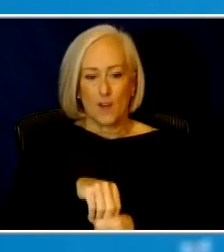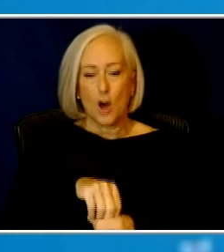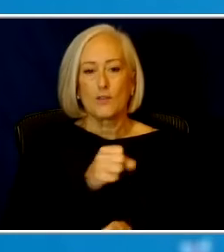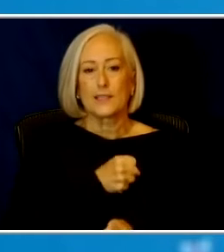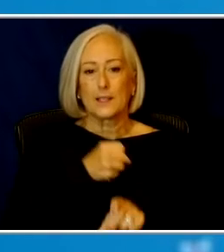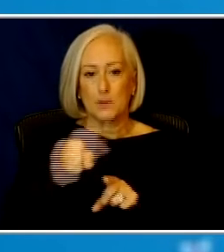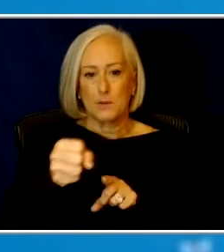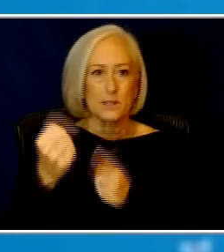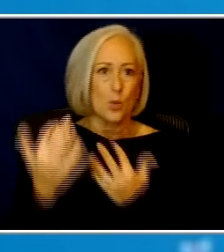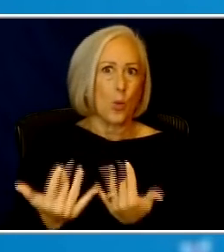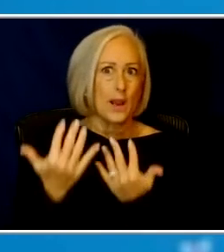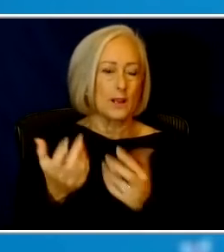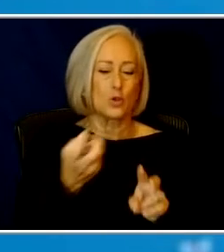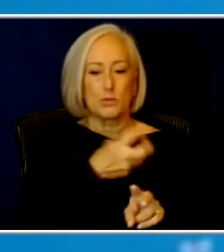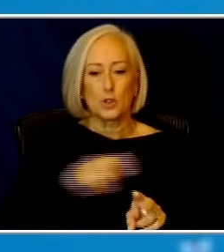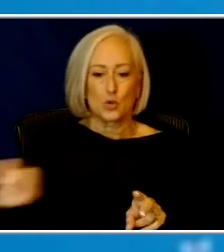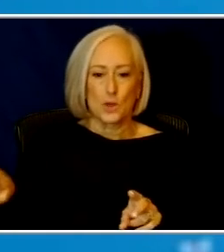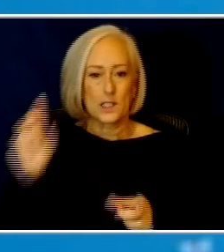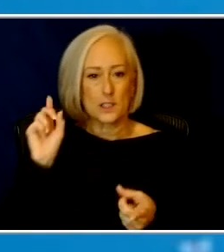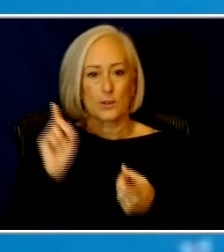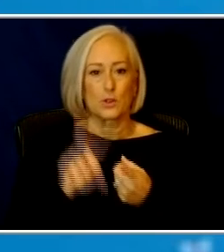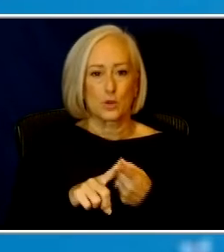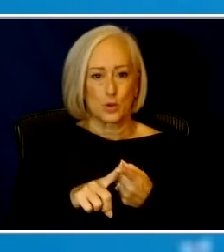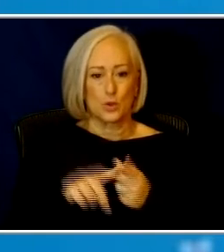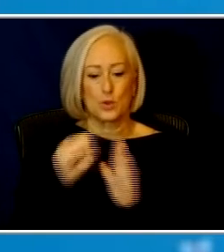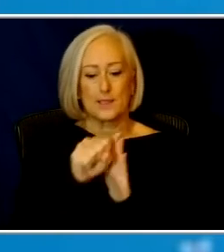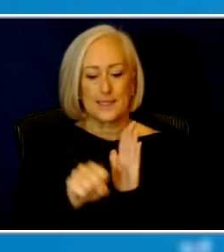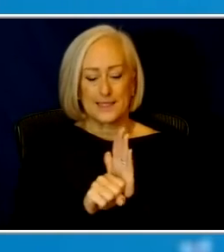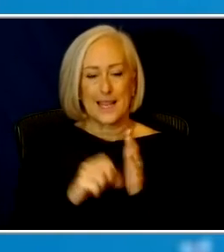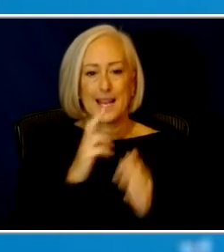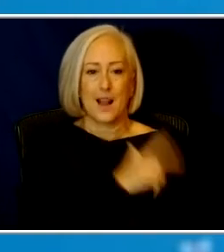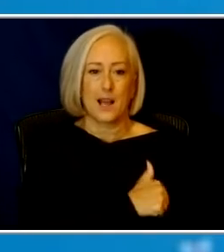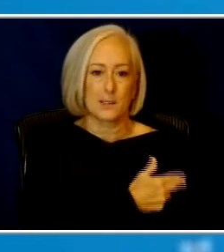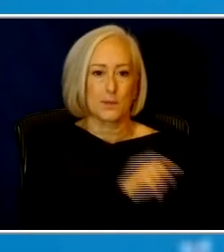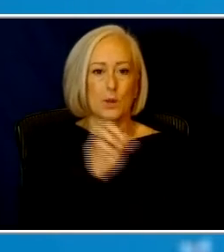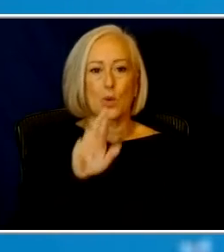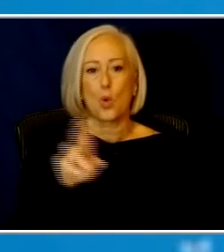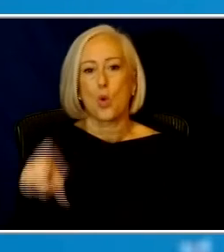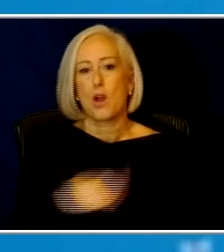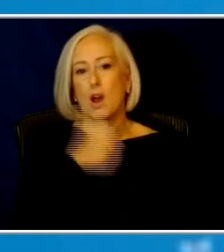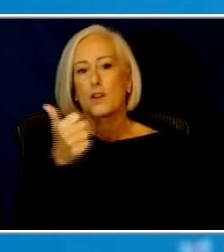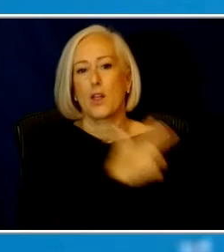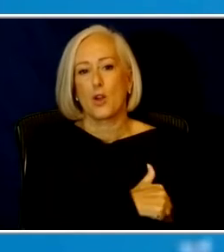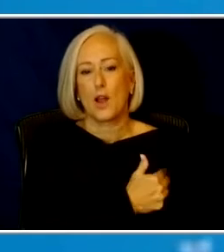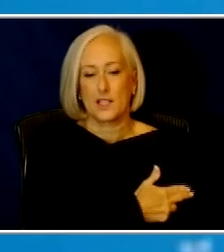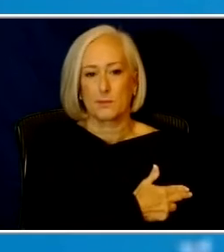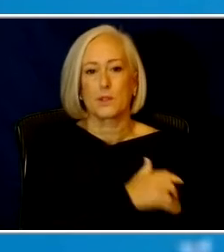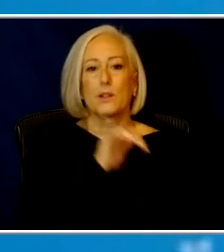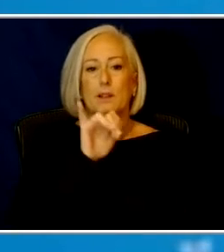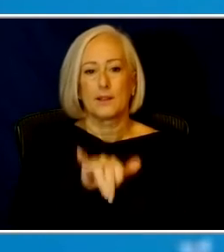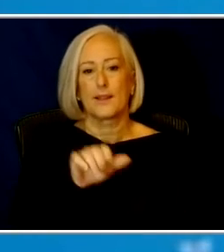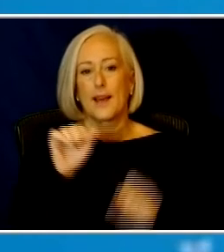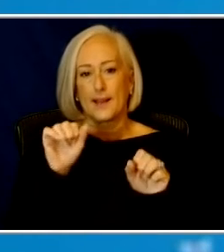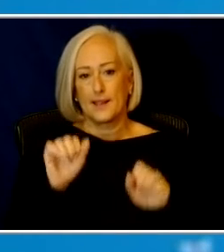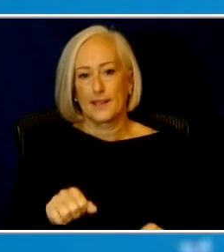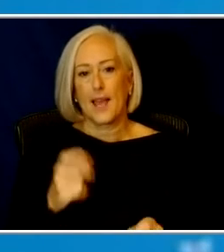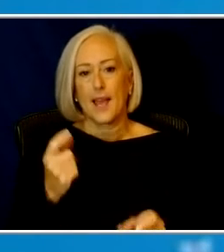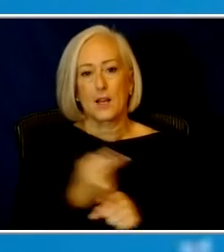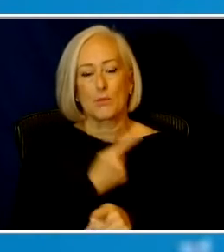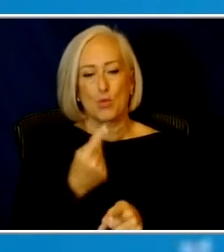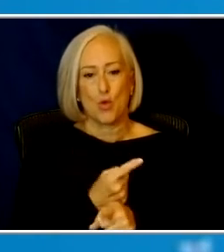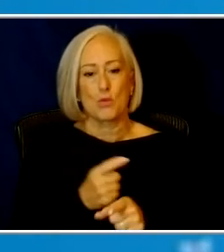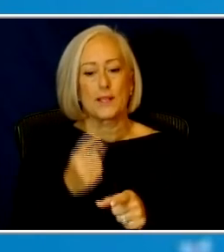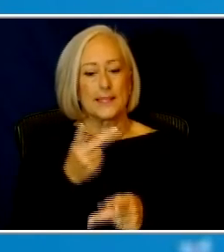to be transferred to a state hospital or another hospital that can properly care for those